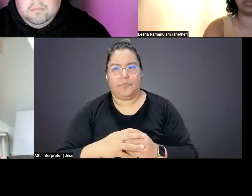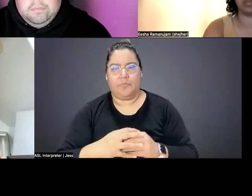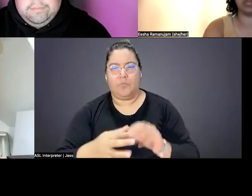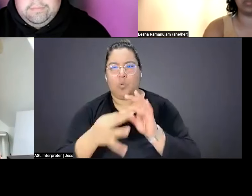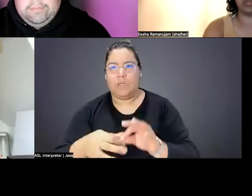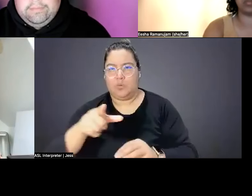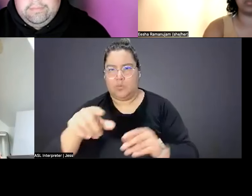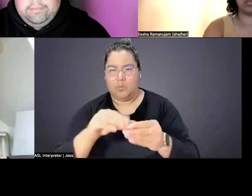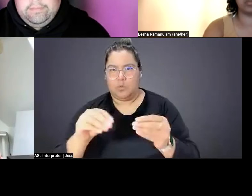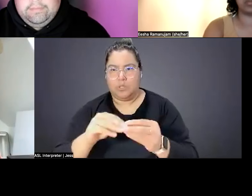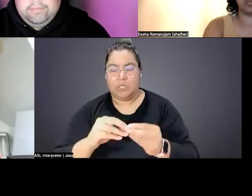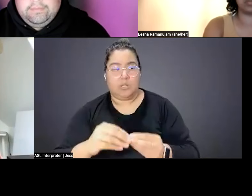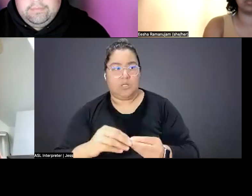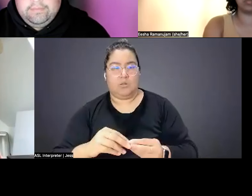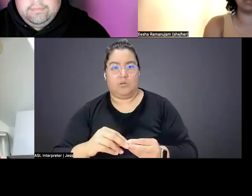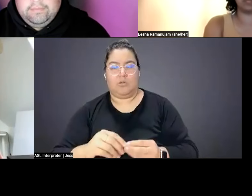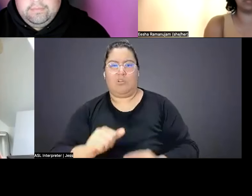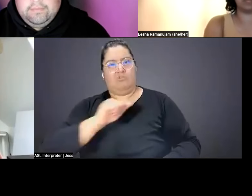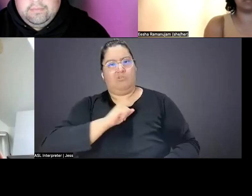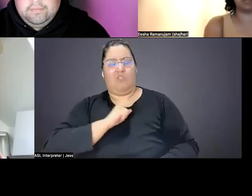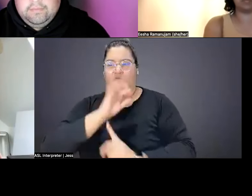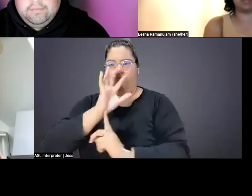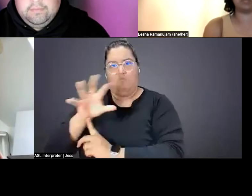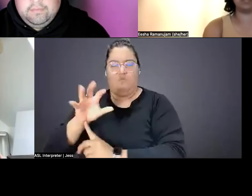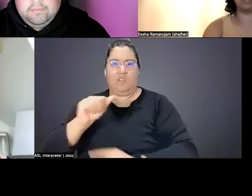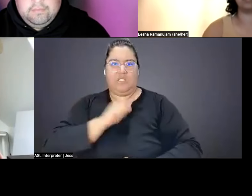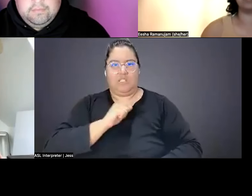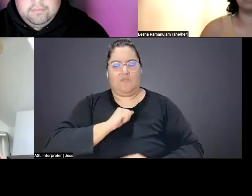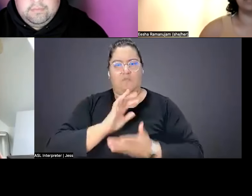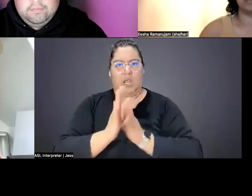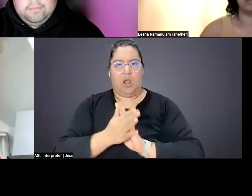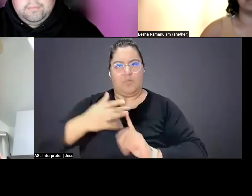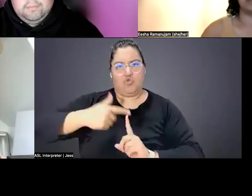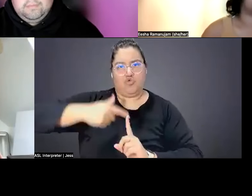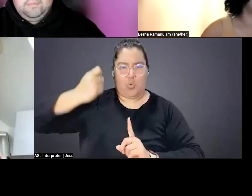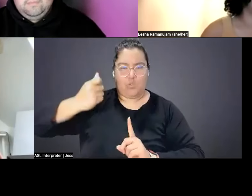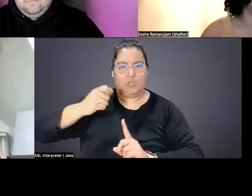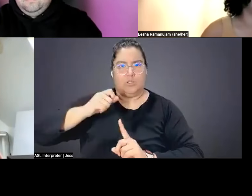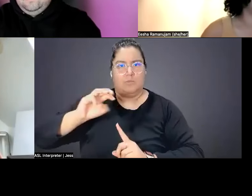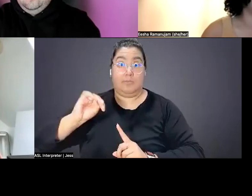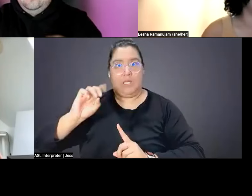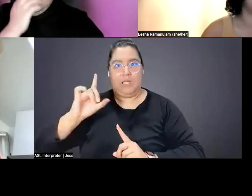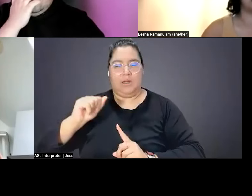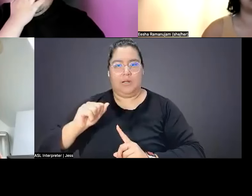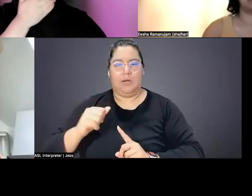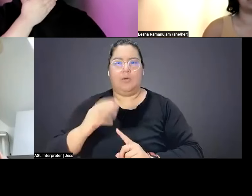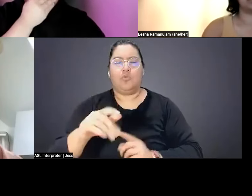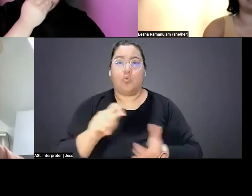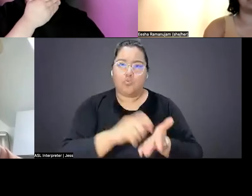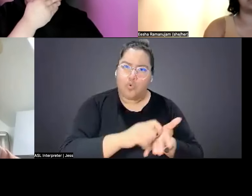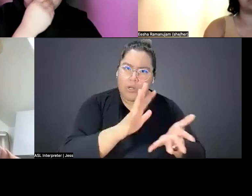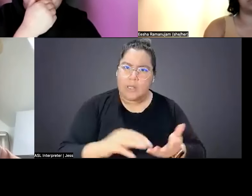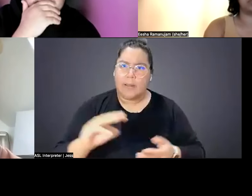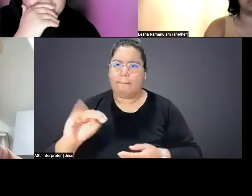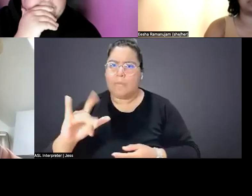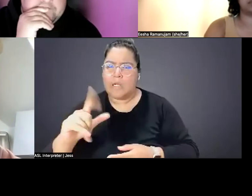you know, we're going to make our own news media now. We're going to be the source now. What are some steps journalists and other media makers can